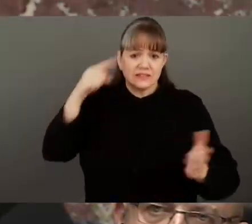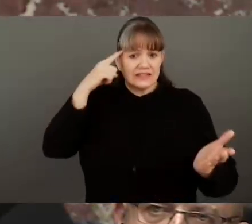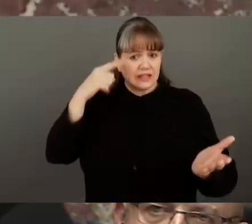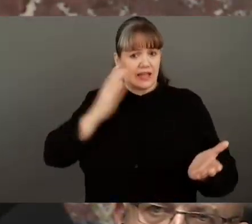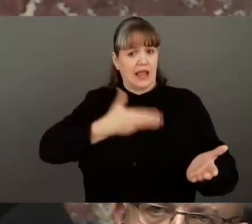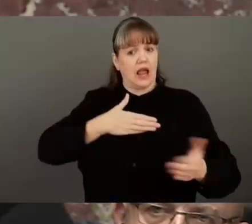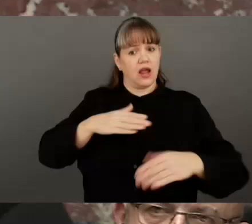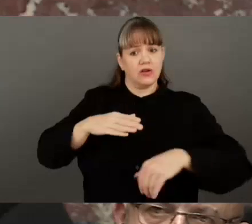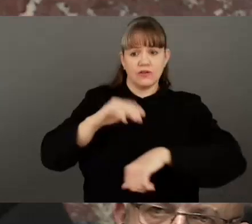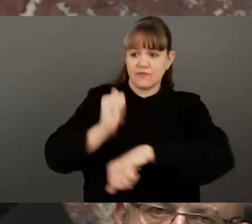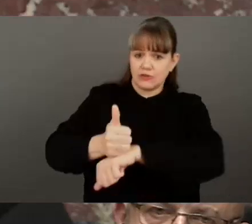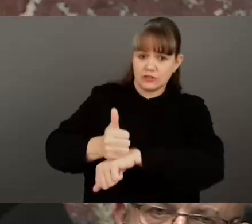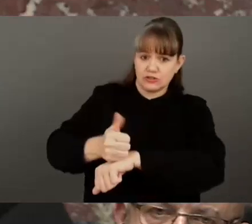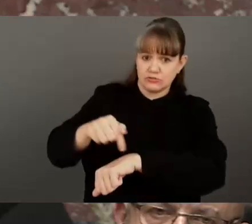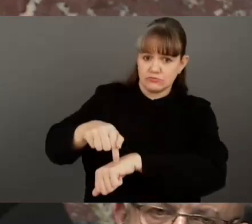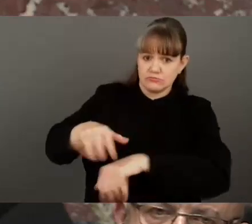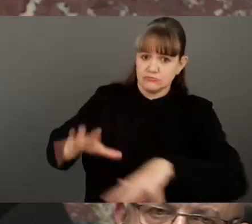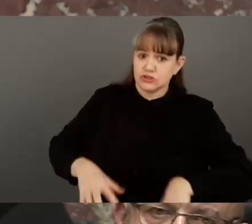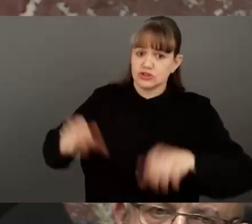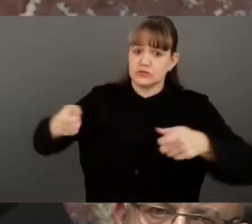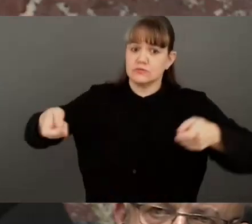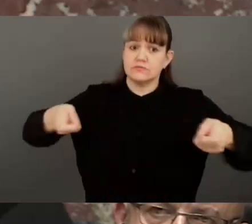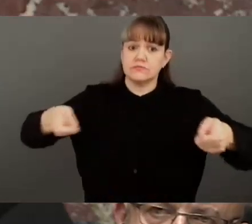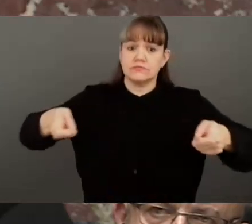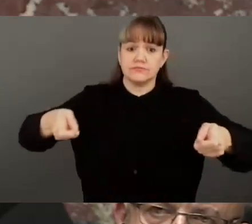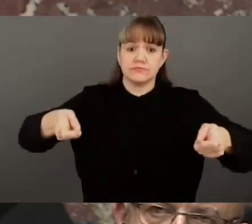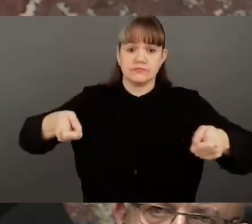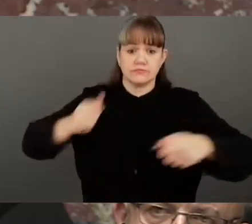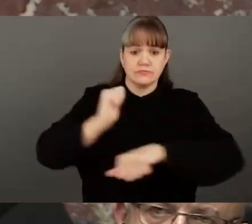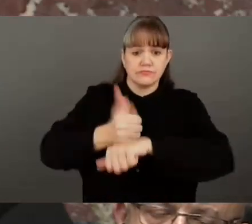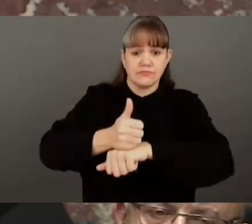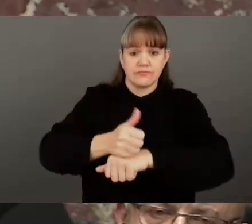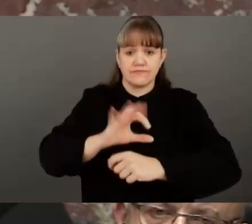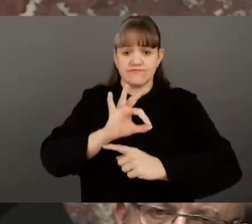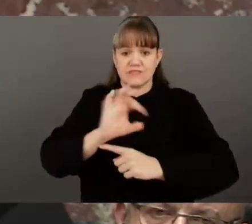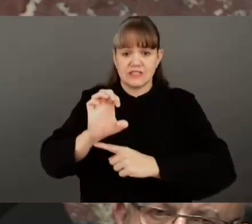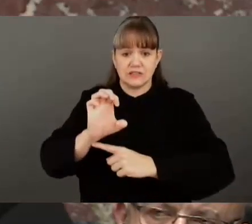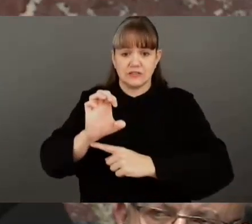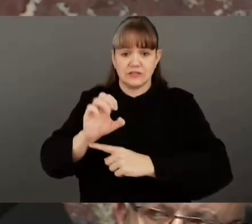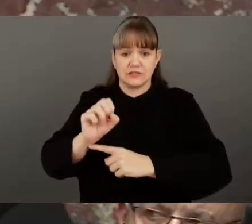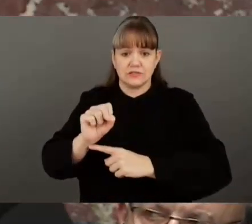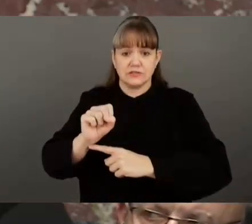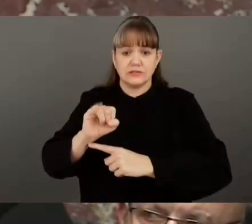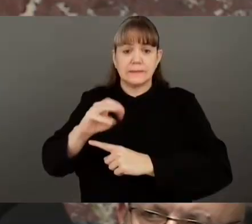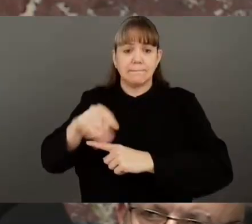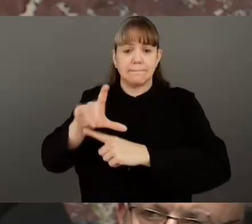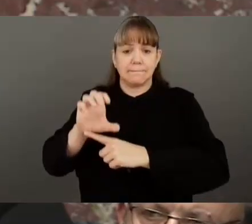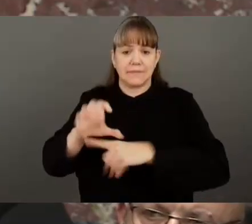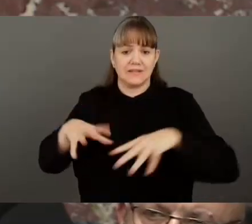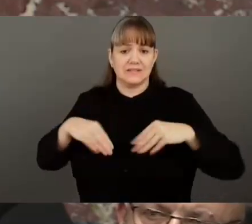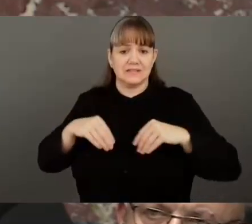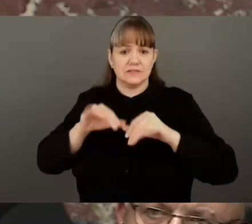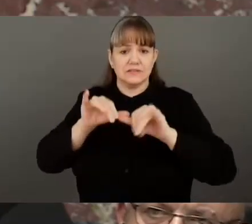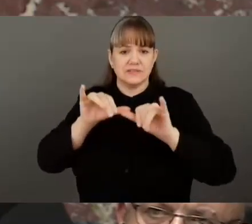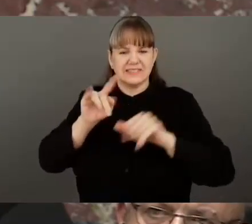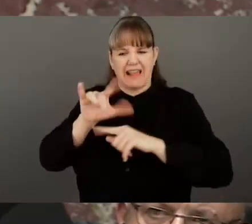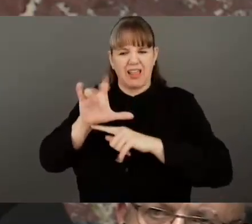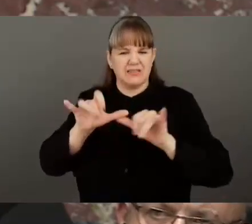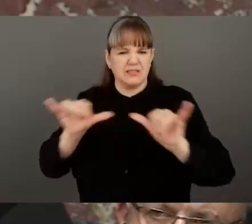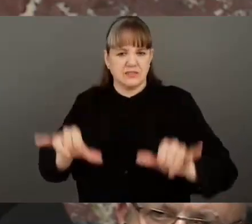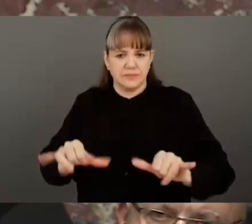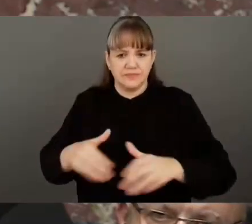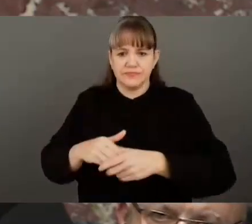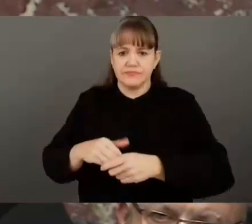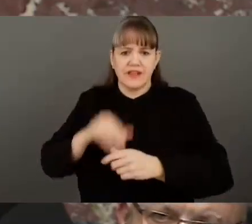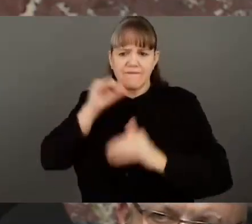and create a fee-simple title system. Just like our Premier, they plan to give away citizens' money, land, and power to tribal